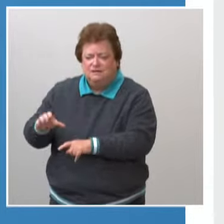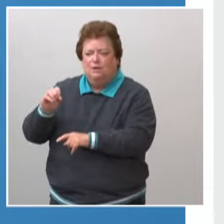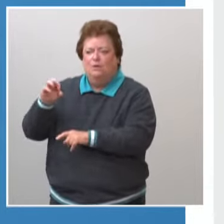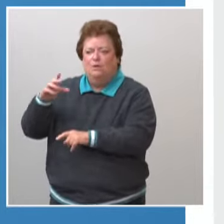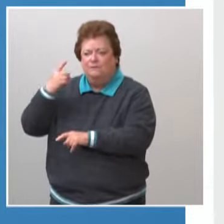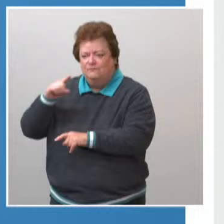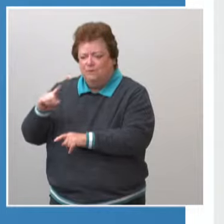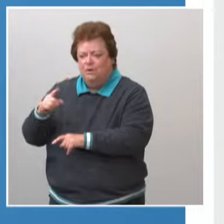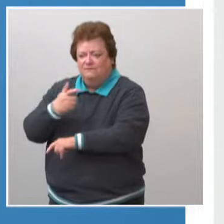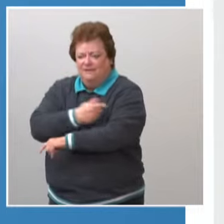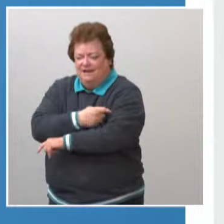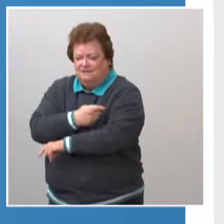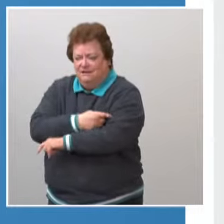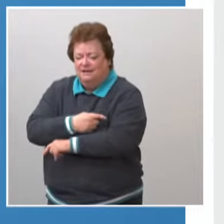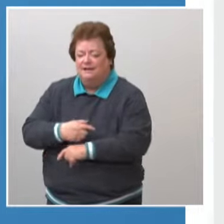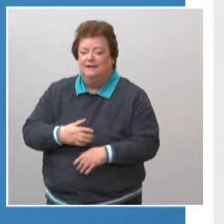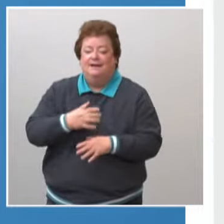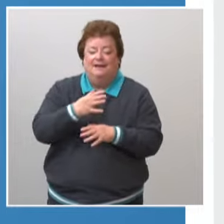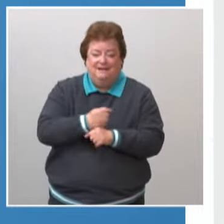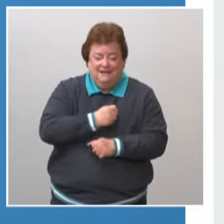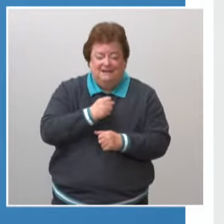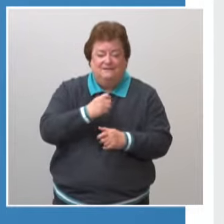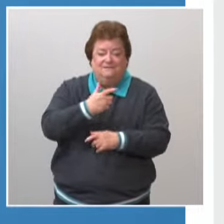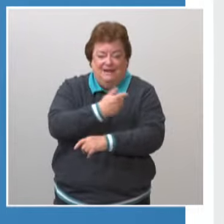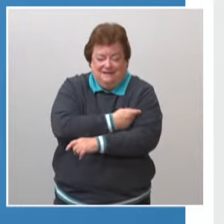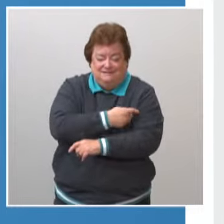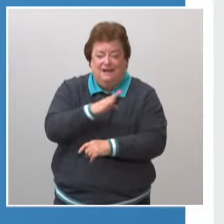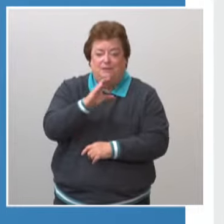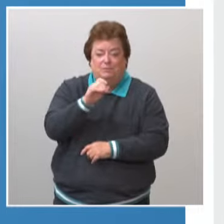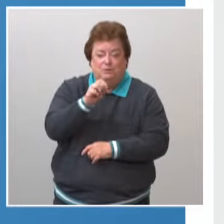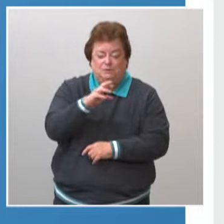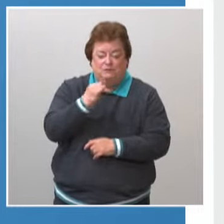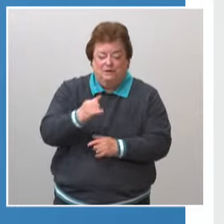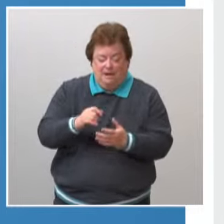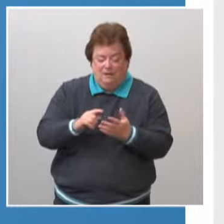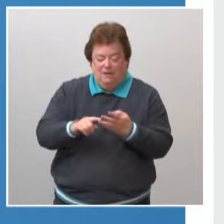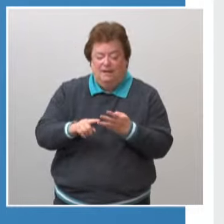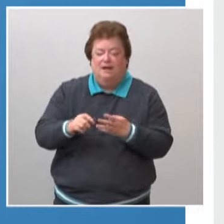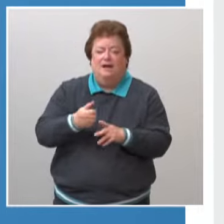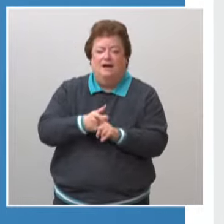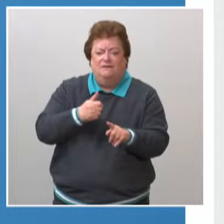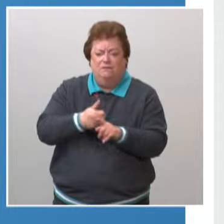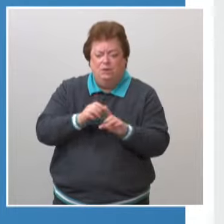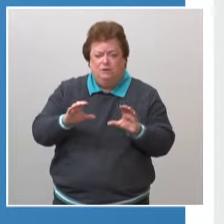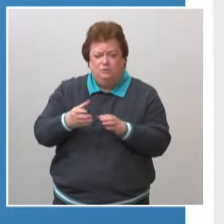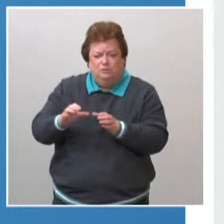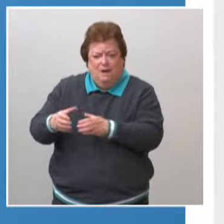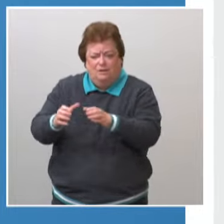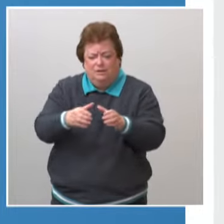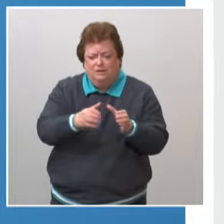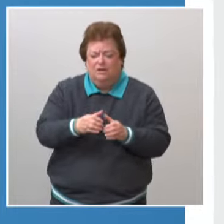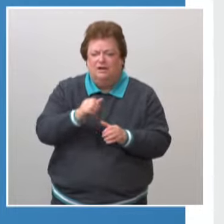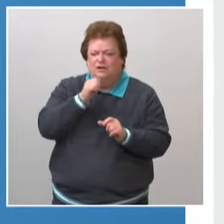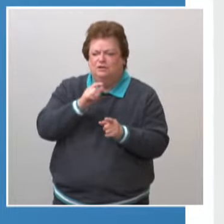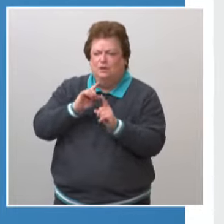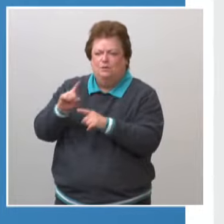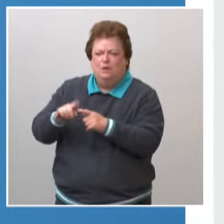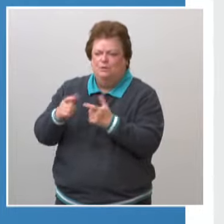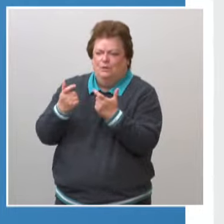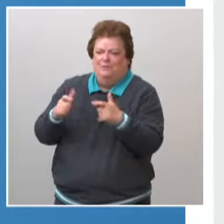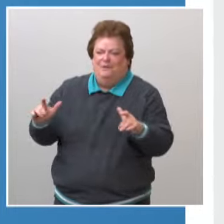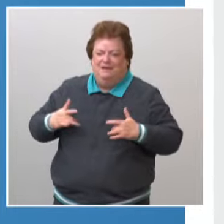Get vaccinated and boosted now. Avoid crowded situations and don't attend big events like concerts or athletic